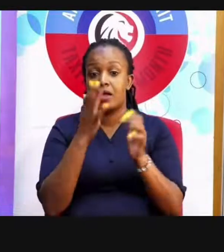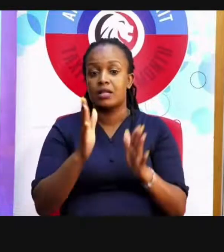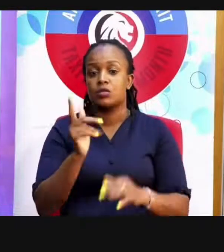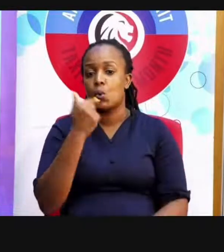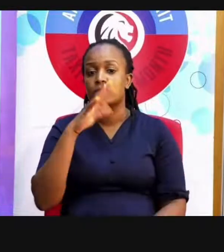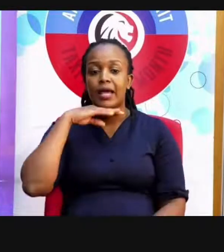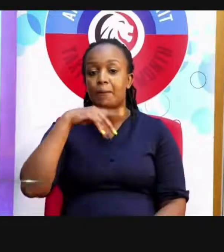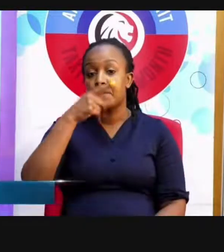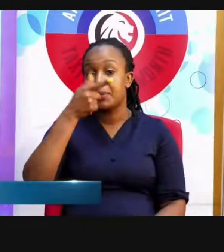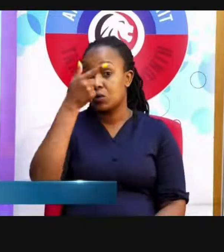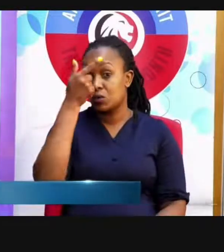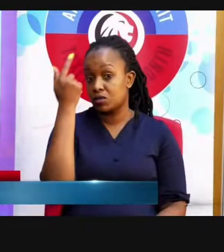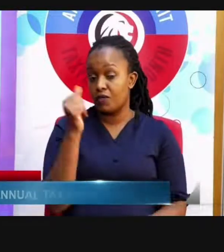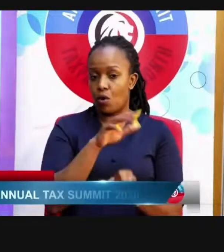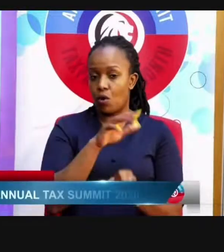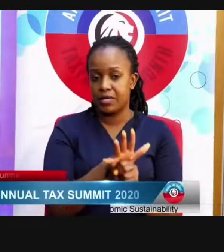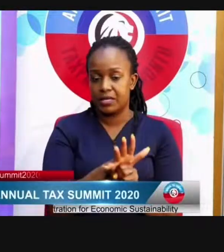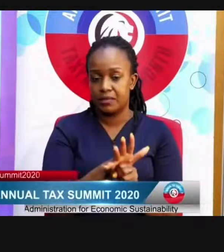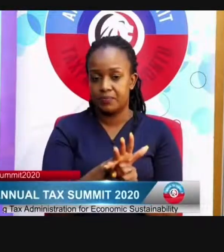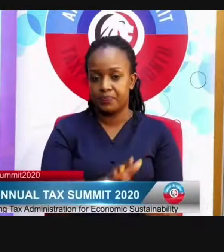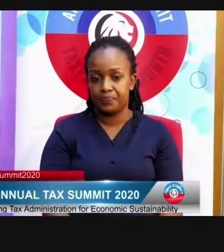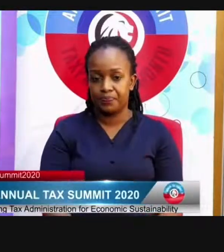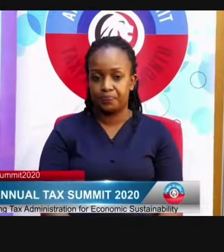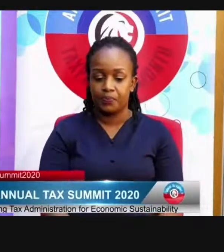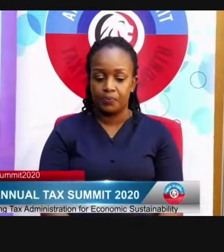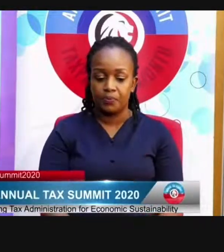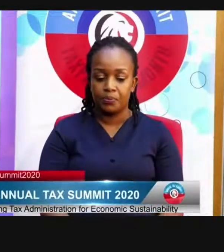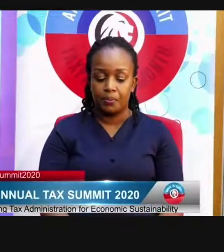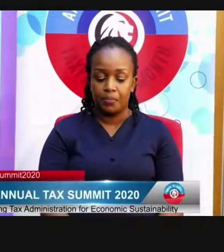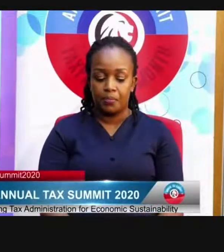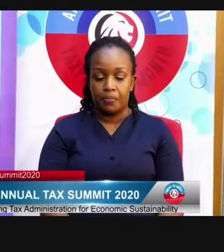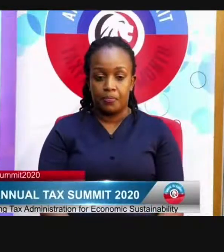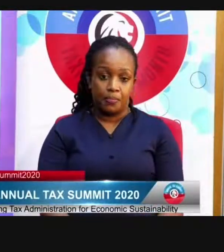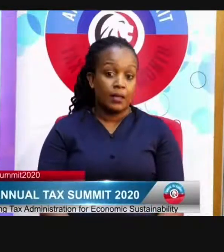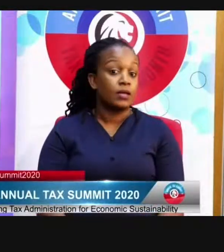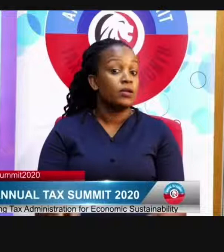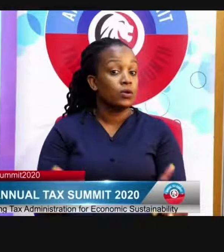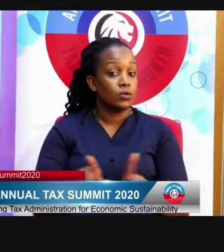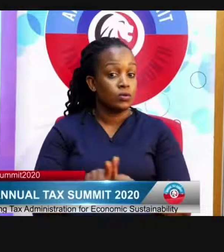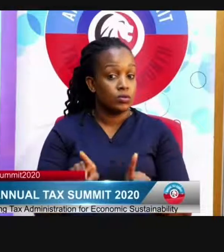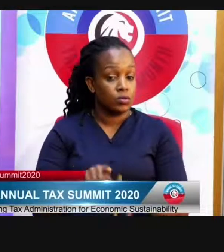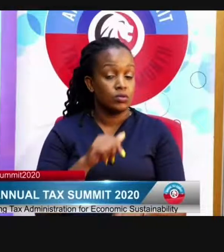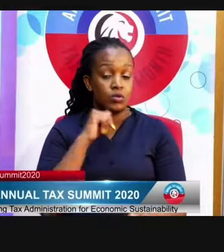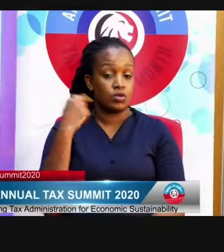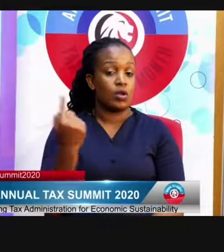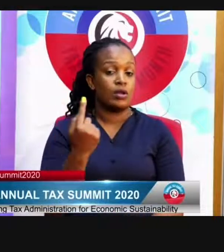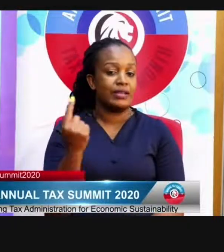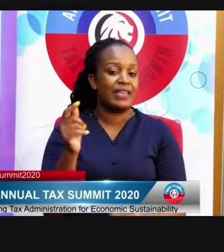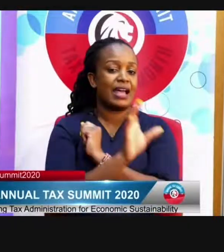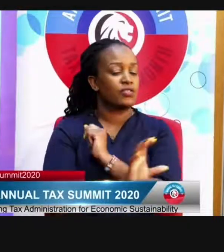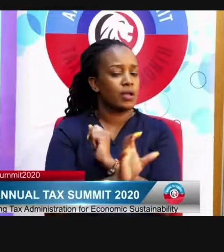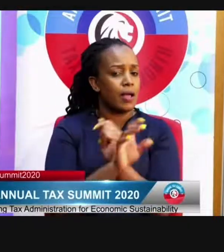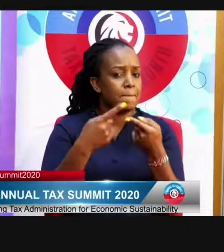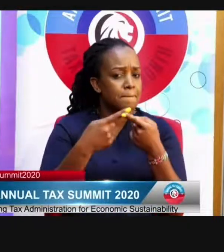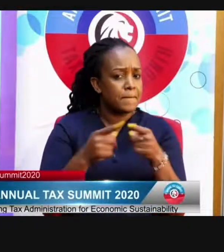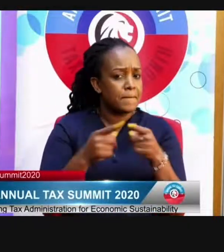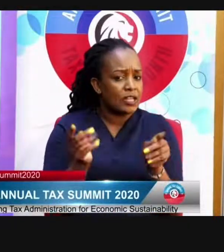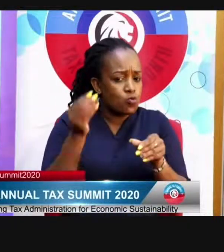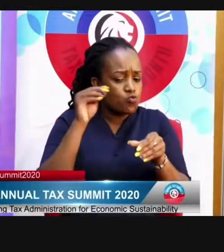not only have we seen this spike throughout the country, but also within the organization,